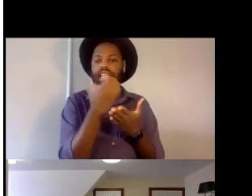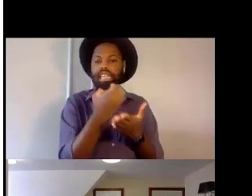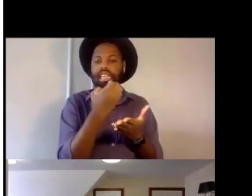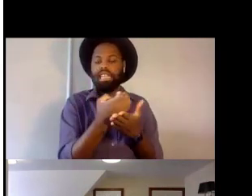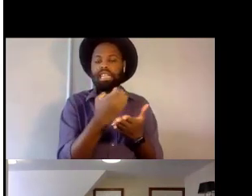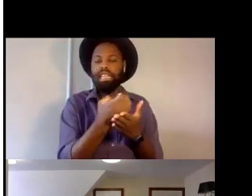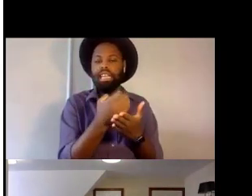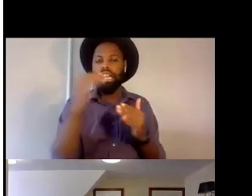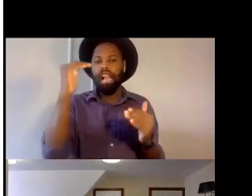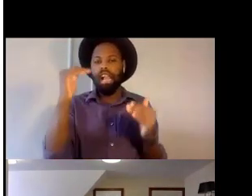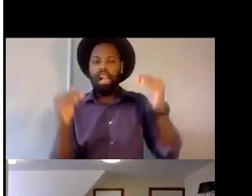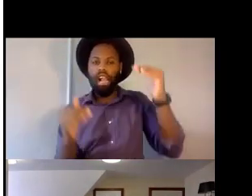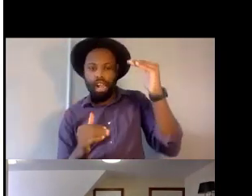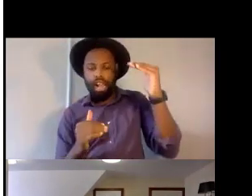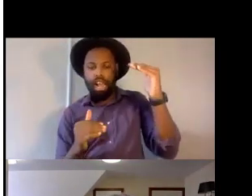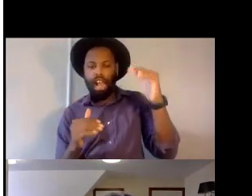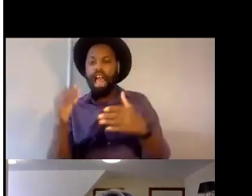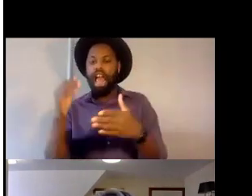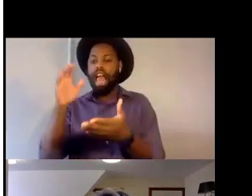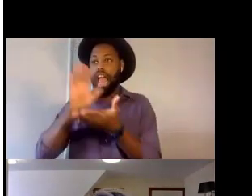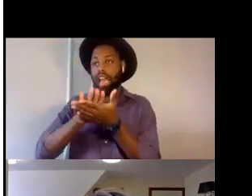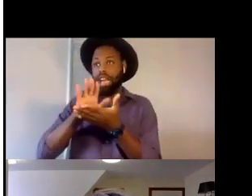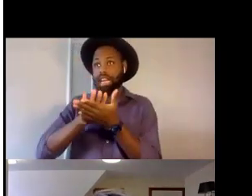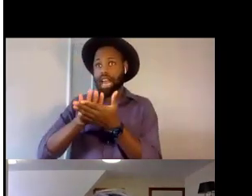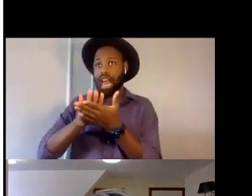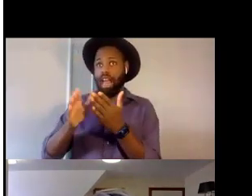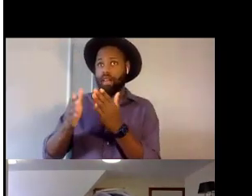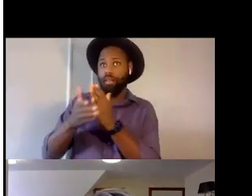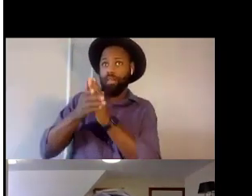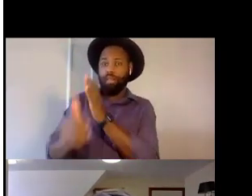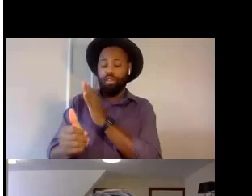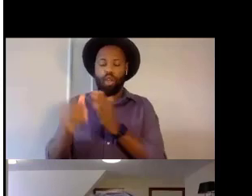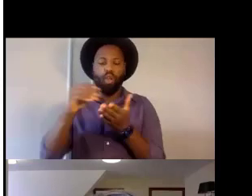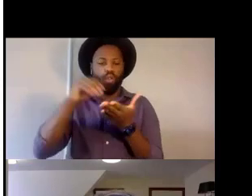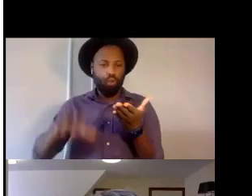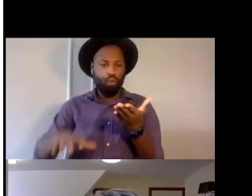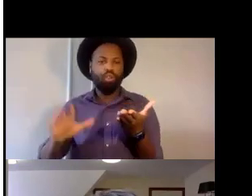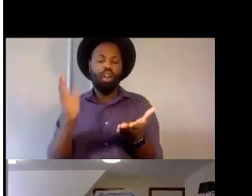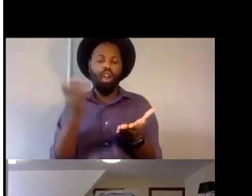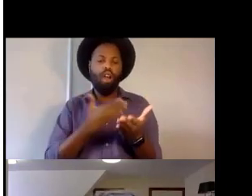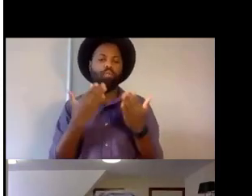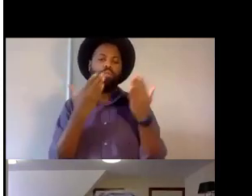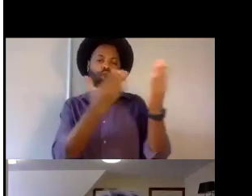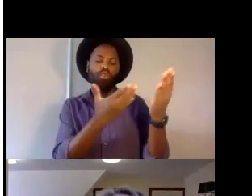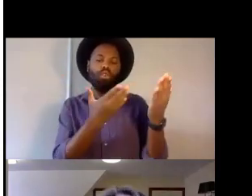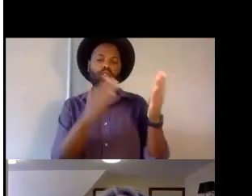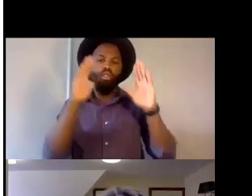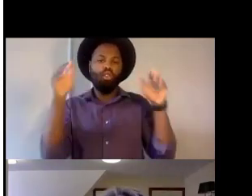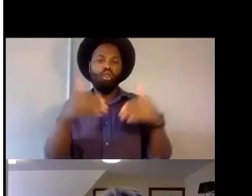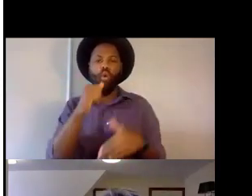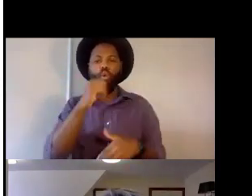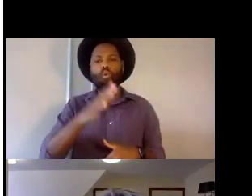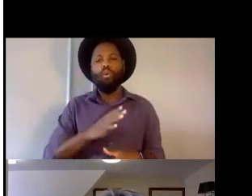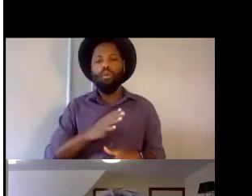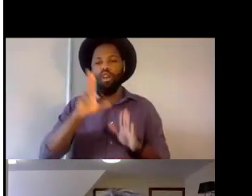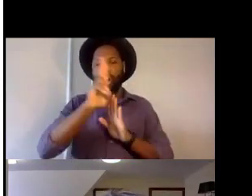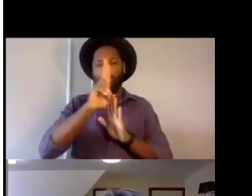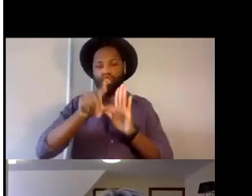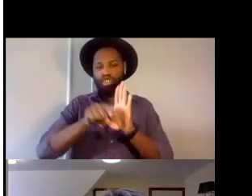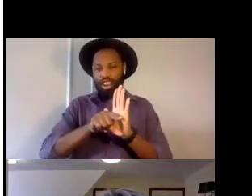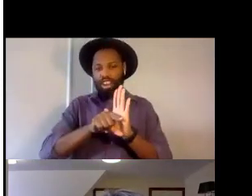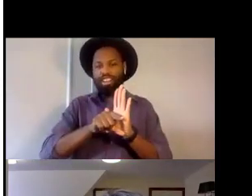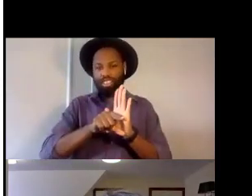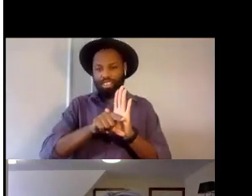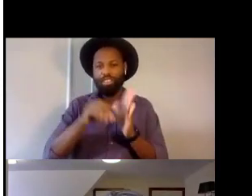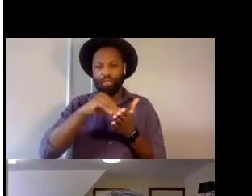disadvantaged, academically talented students. And our proposal has focused on women undergraduates. So I like the